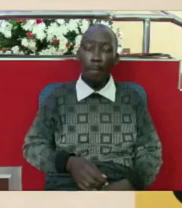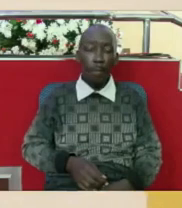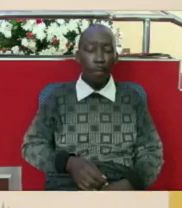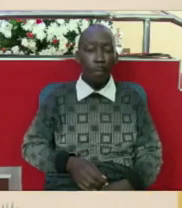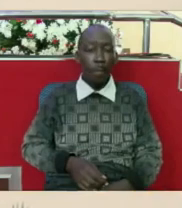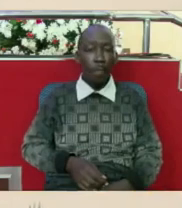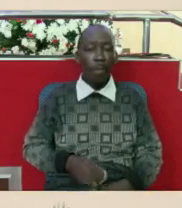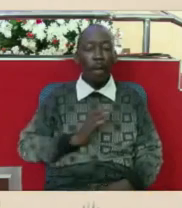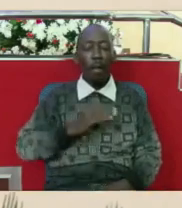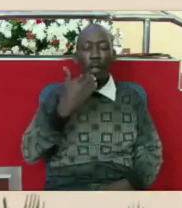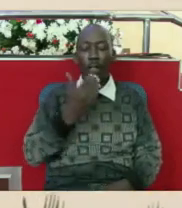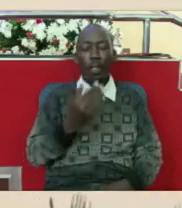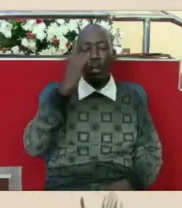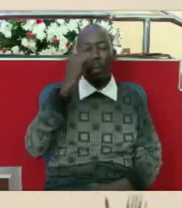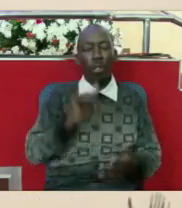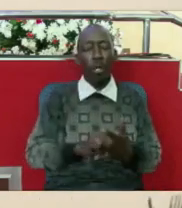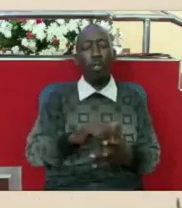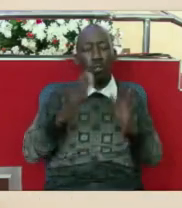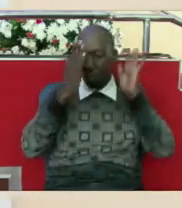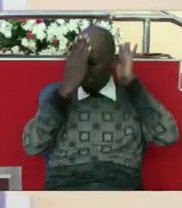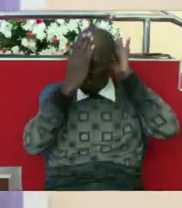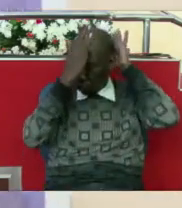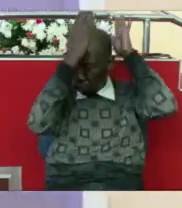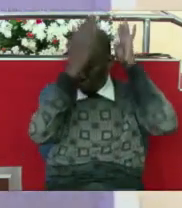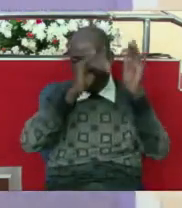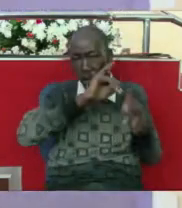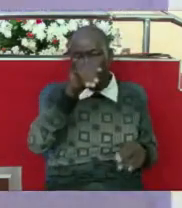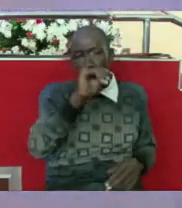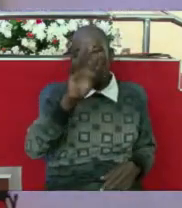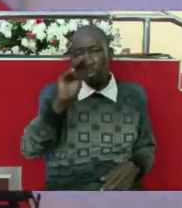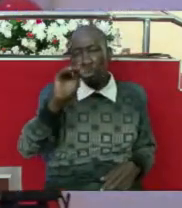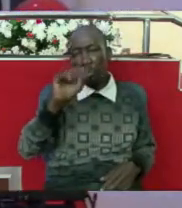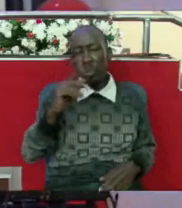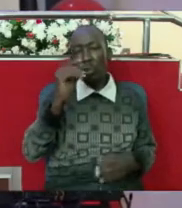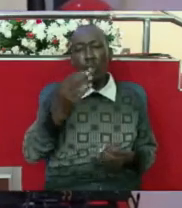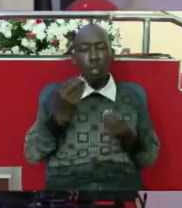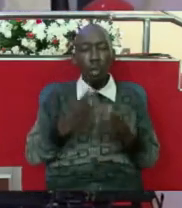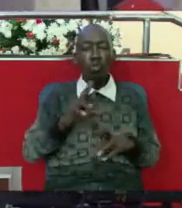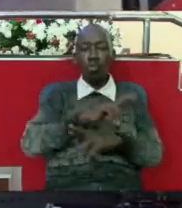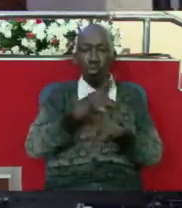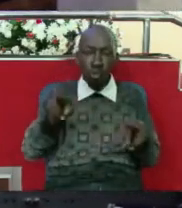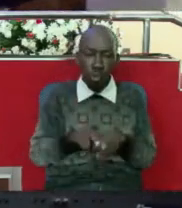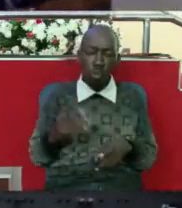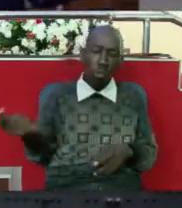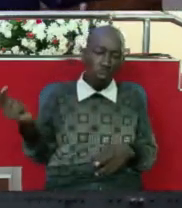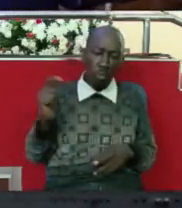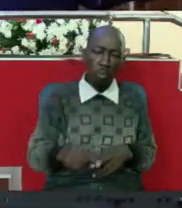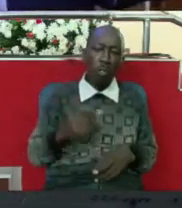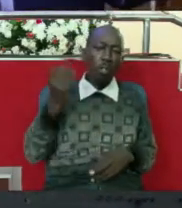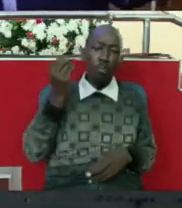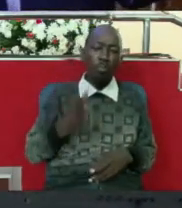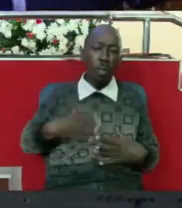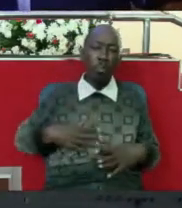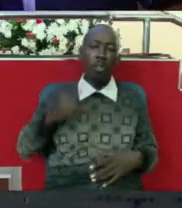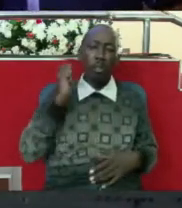And I thank you that Pastor Bishop Jimmy and Pastor Alice will give room in these services for people to testify